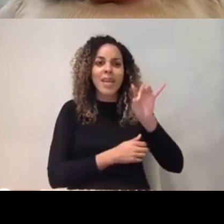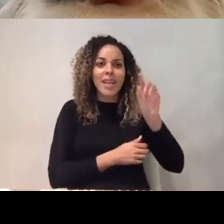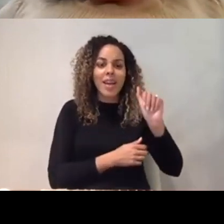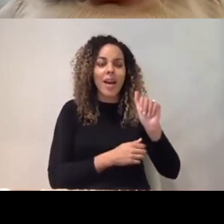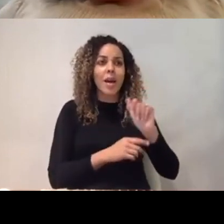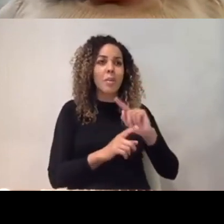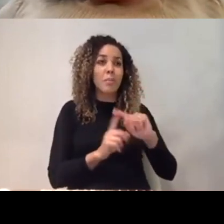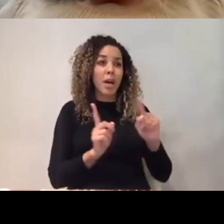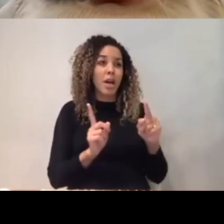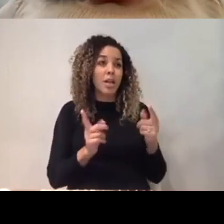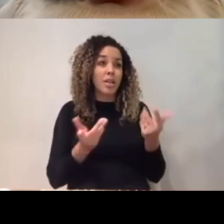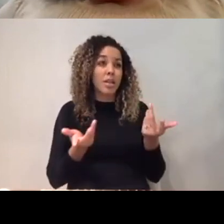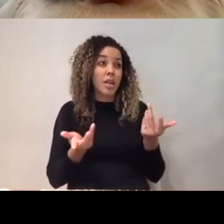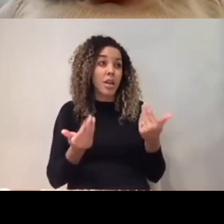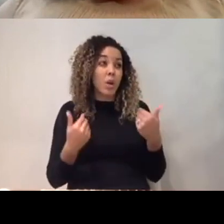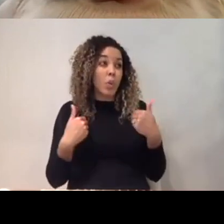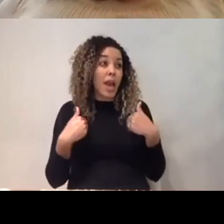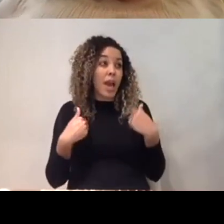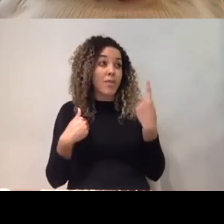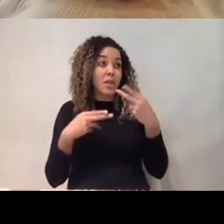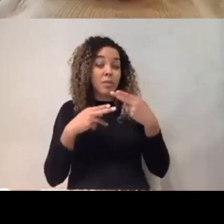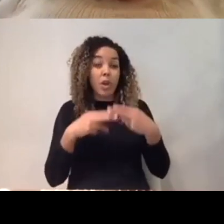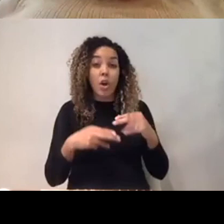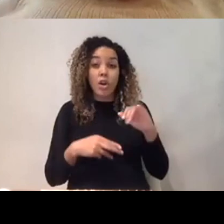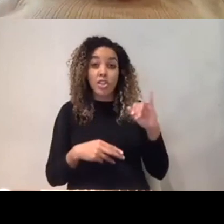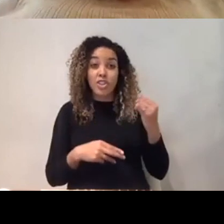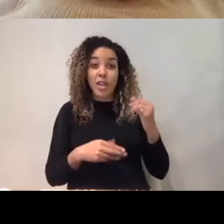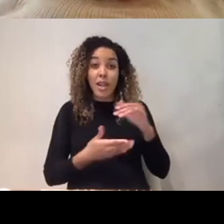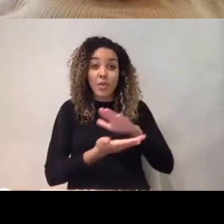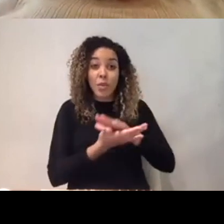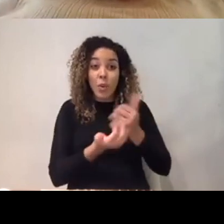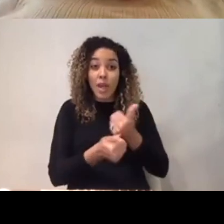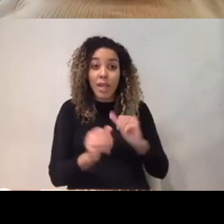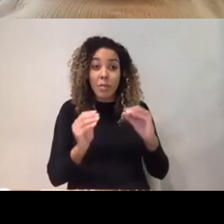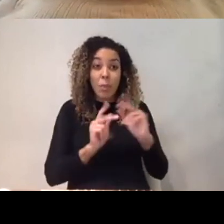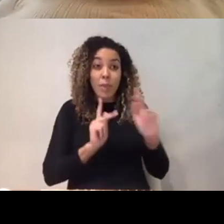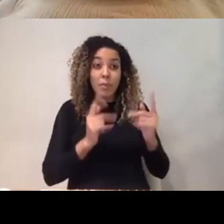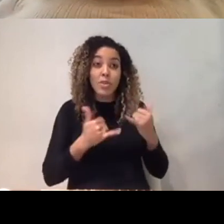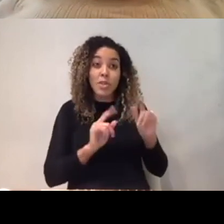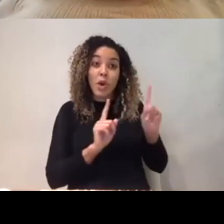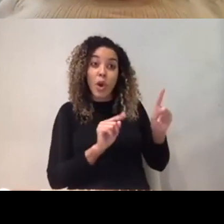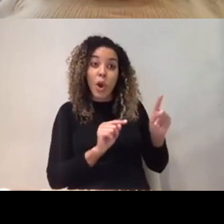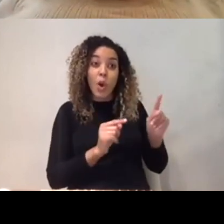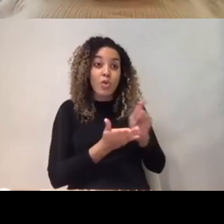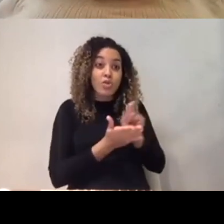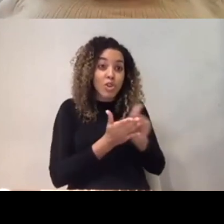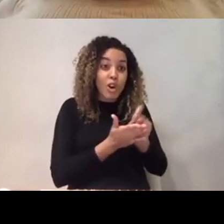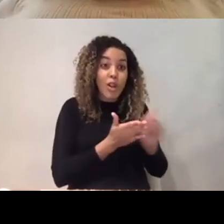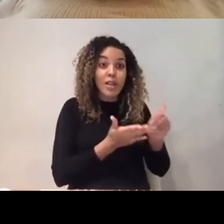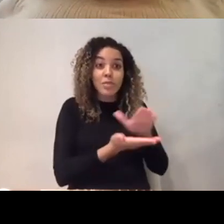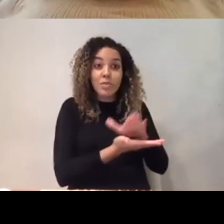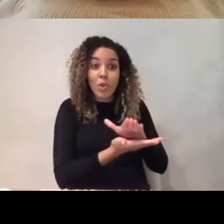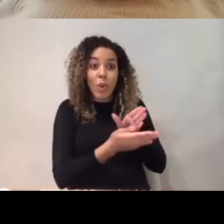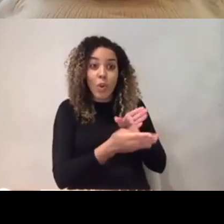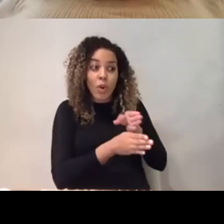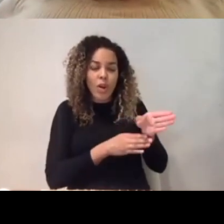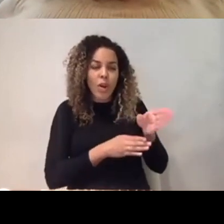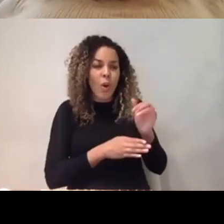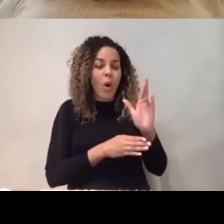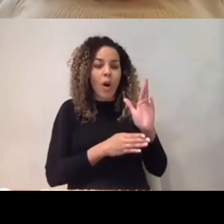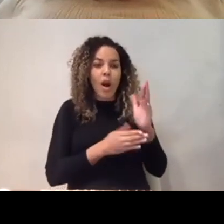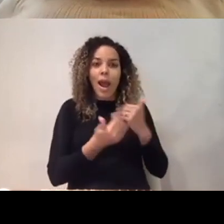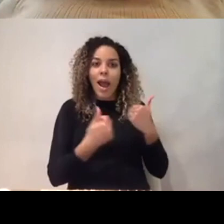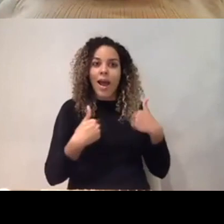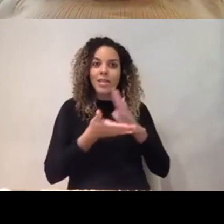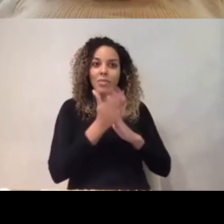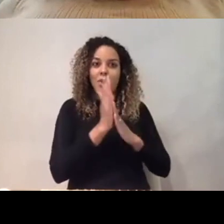thing as J school anymore? Do people still go to journalism school? Is there like a department of that, or has it turned into a whole just kind of